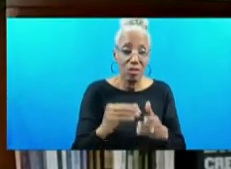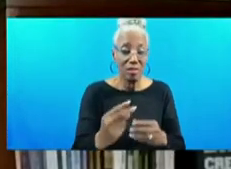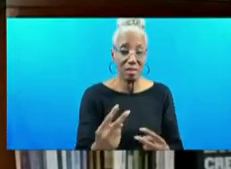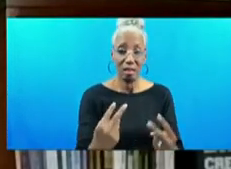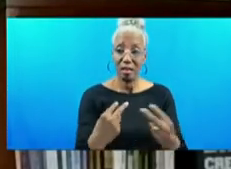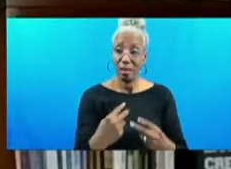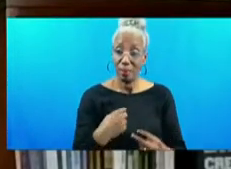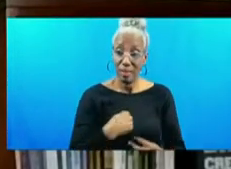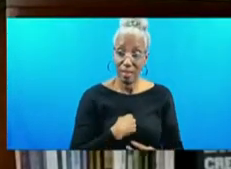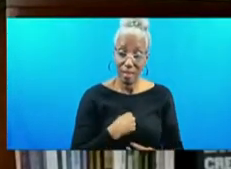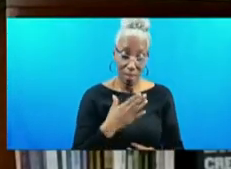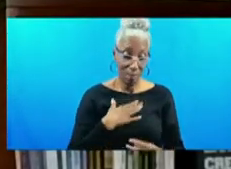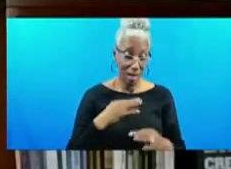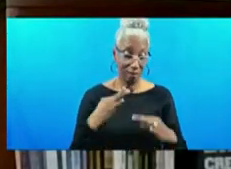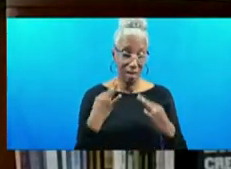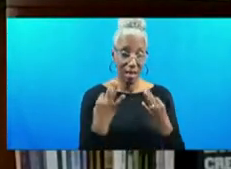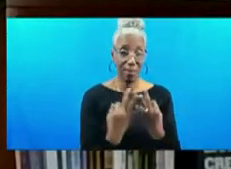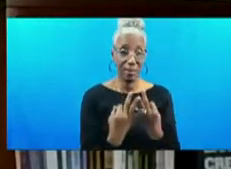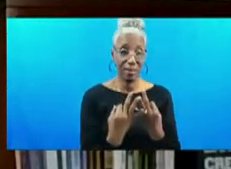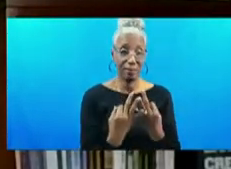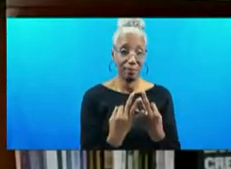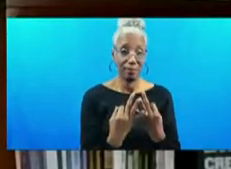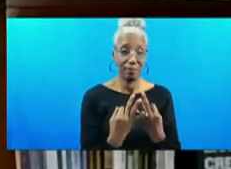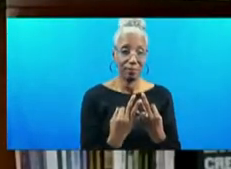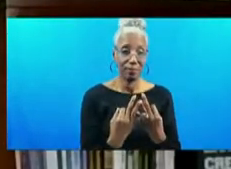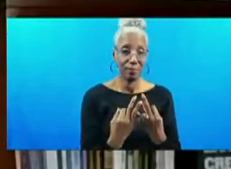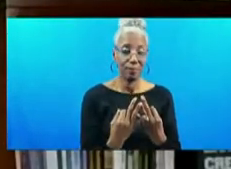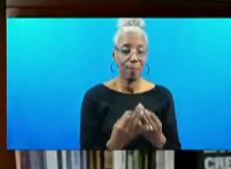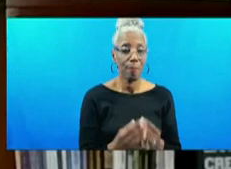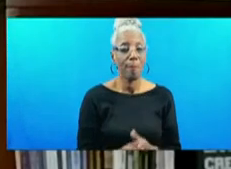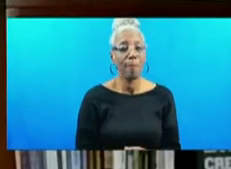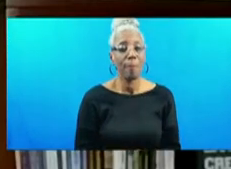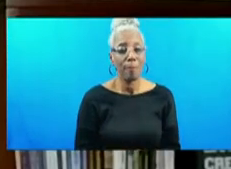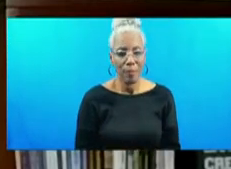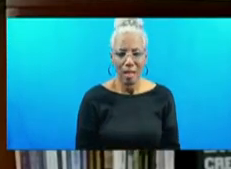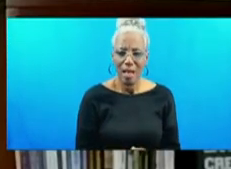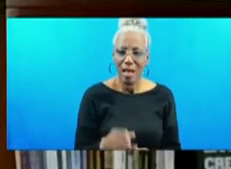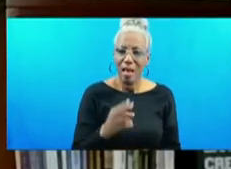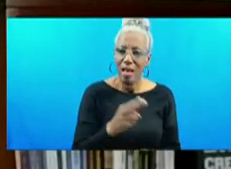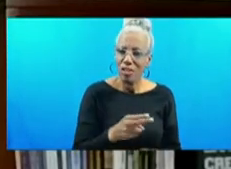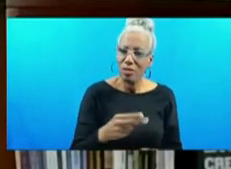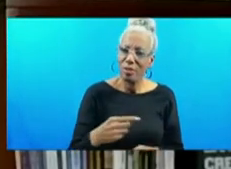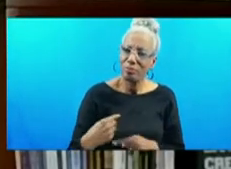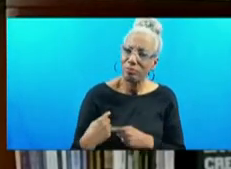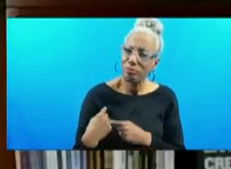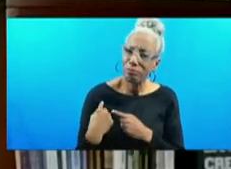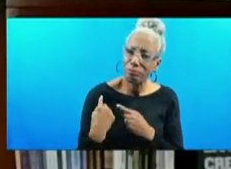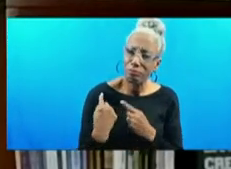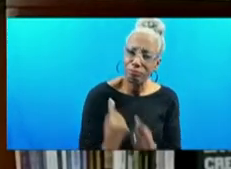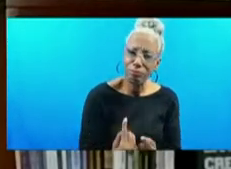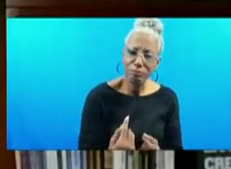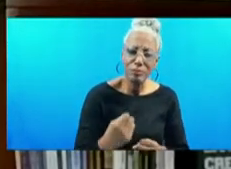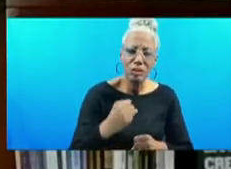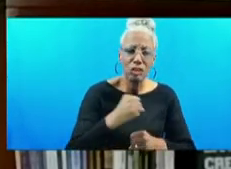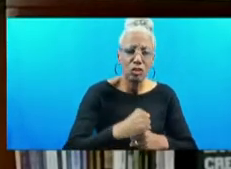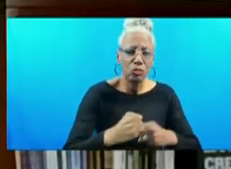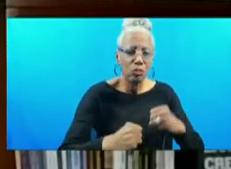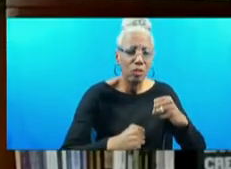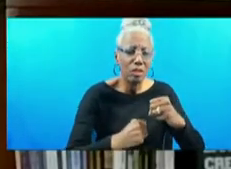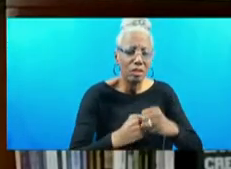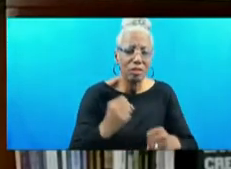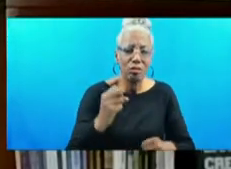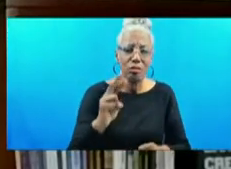talk about representation. Histories of structural racism persist in sectors of our county. It is manifested in our educational